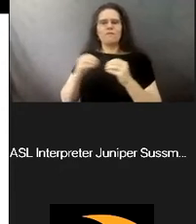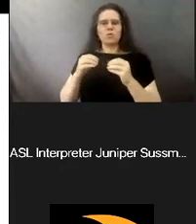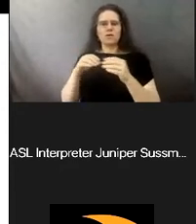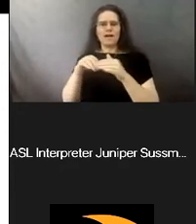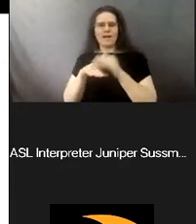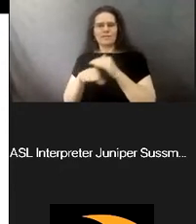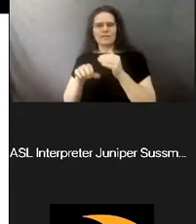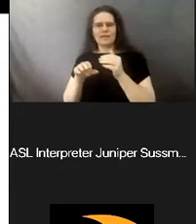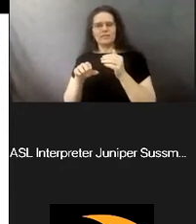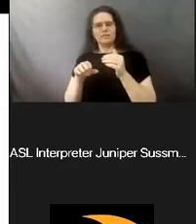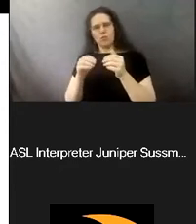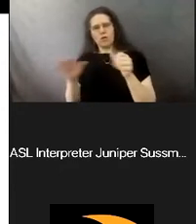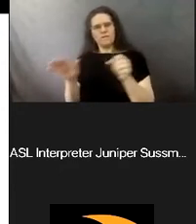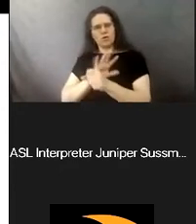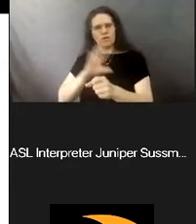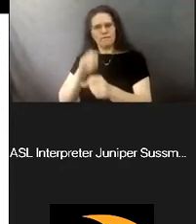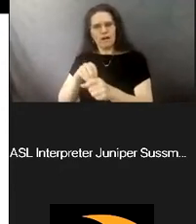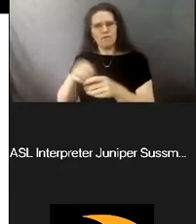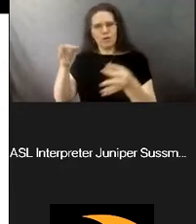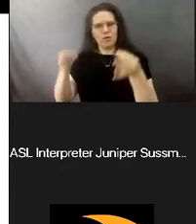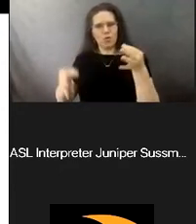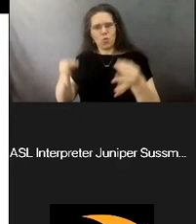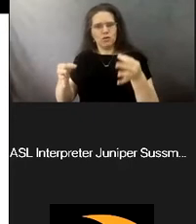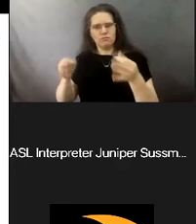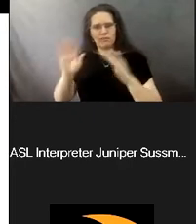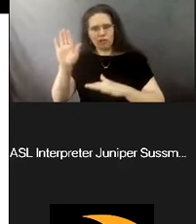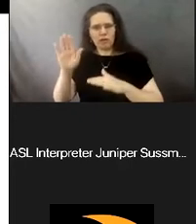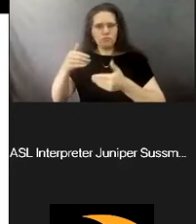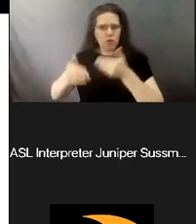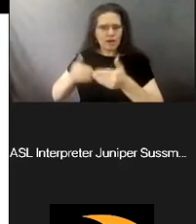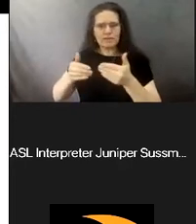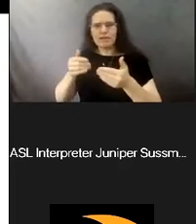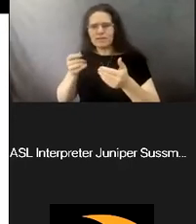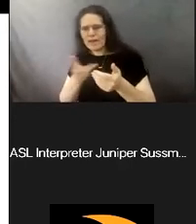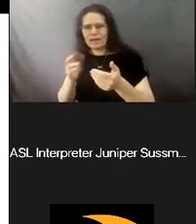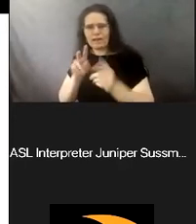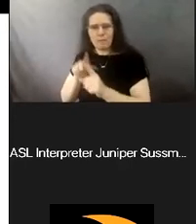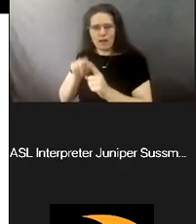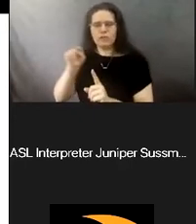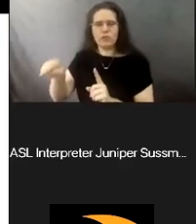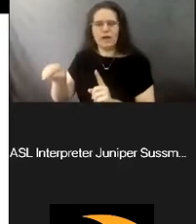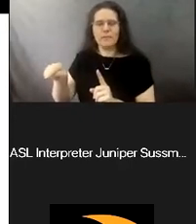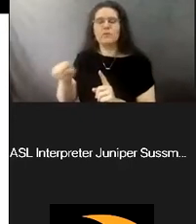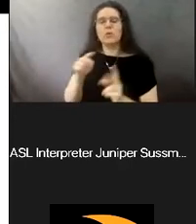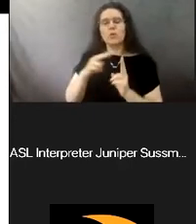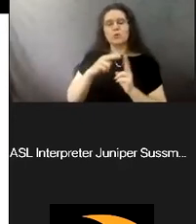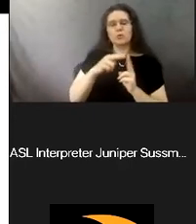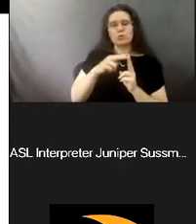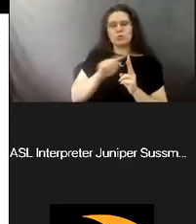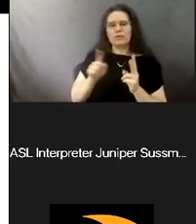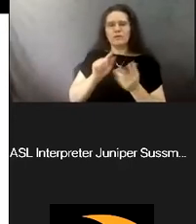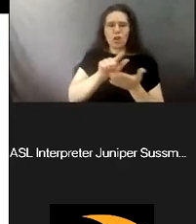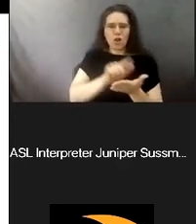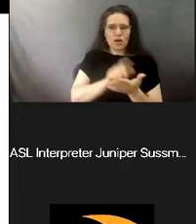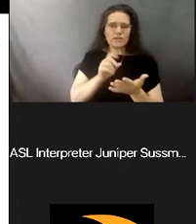full participation in the court hearings that are relevant to them. And so I think that those would be ways of identifying the